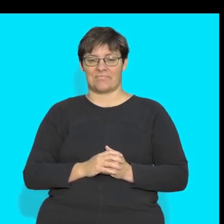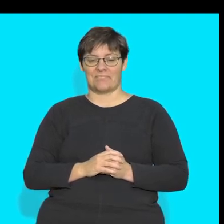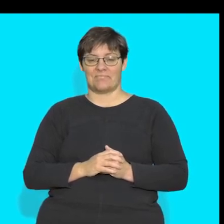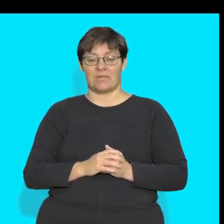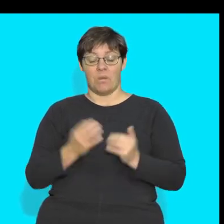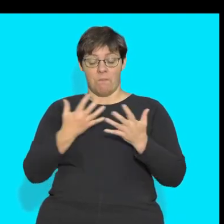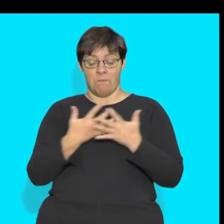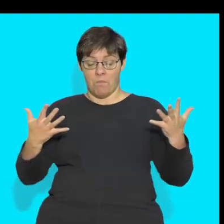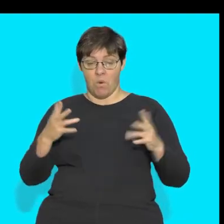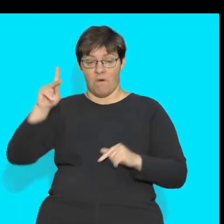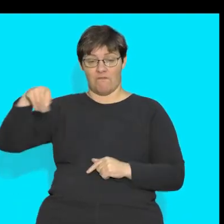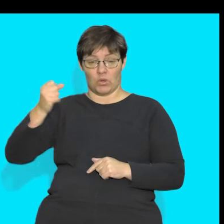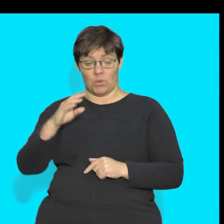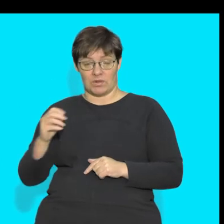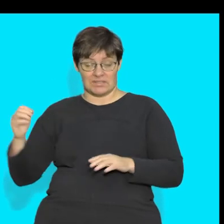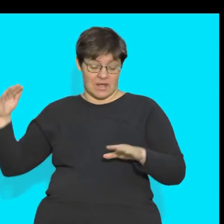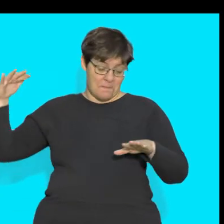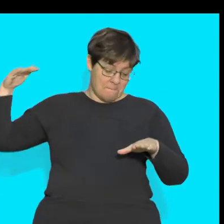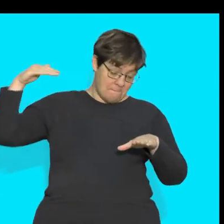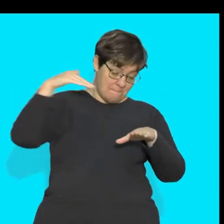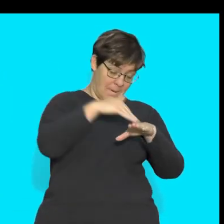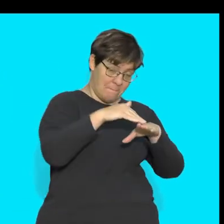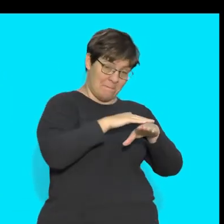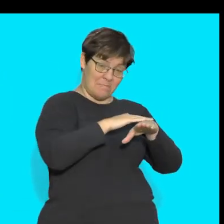If more photons